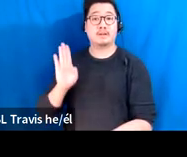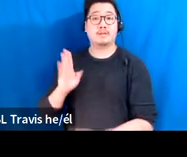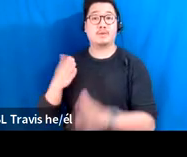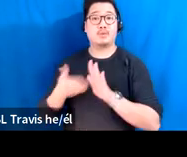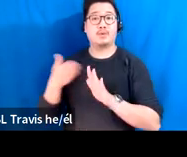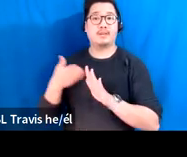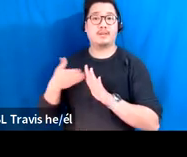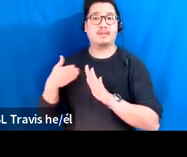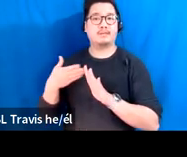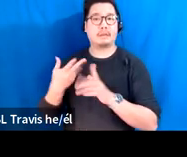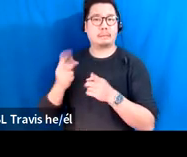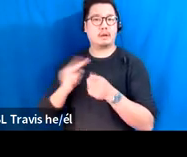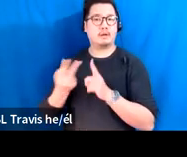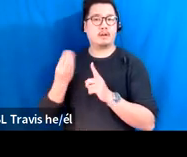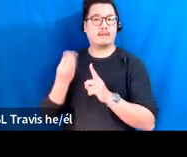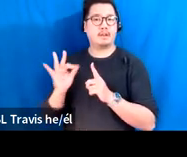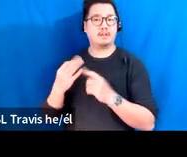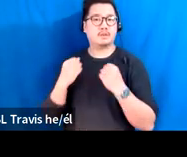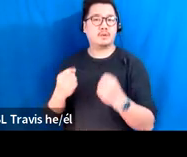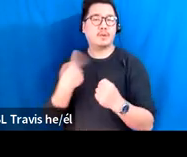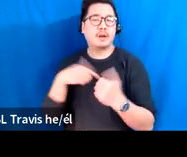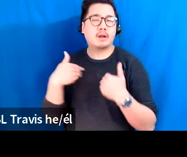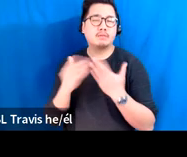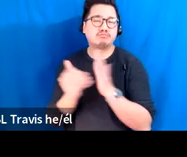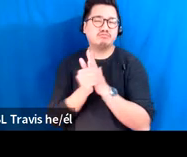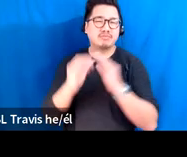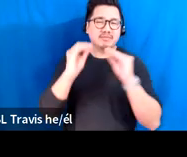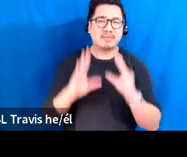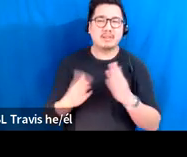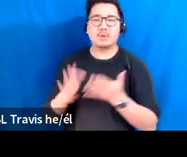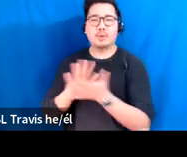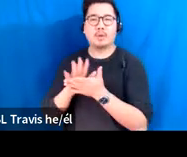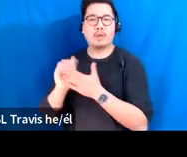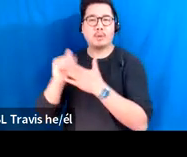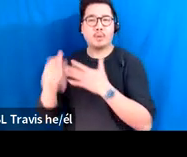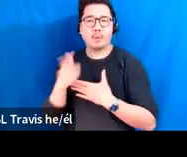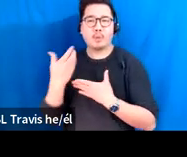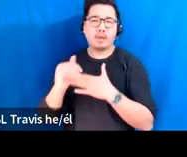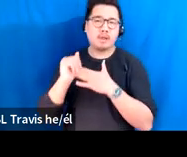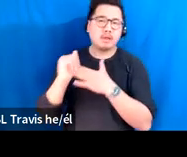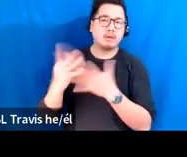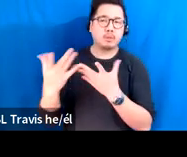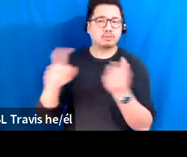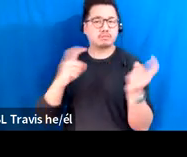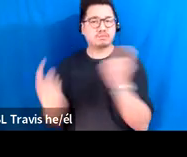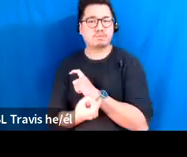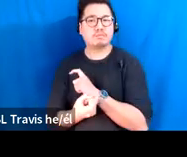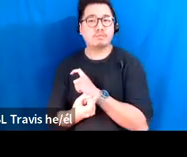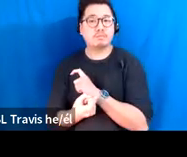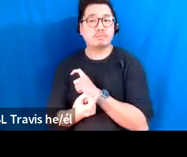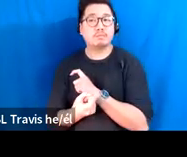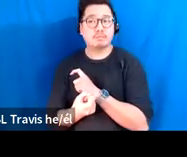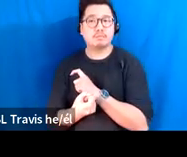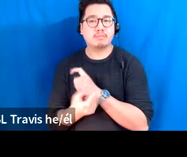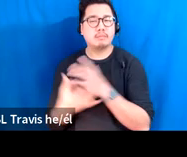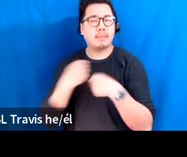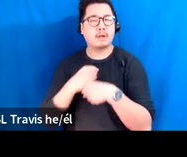strength we have talented educators and school leaders who are eager to lead transformation and create the schools we all